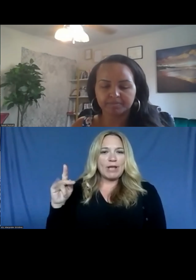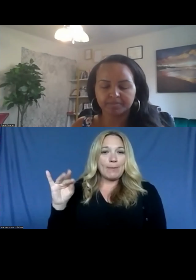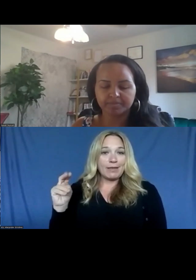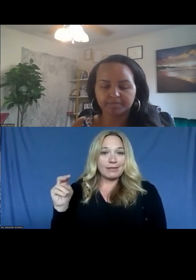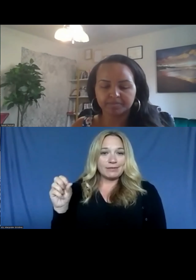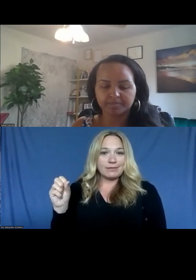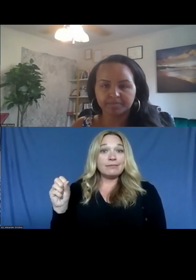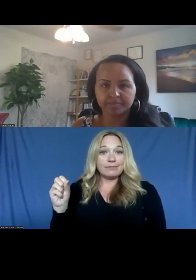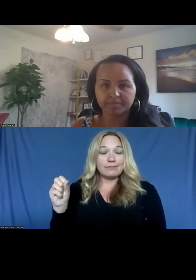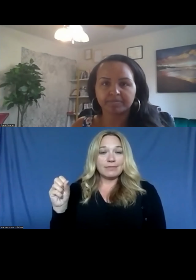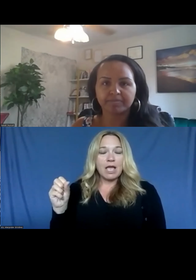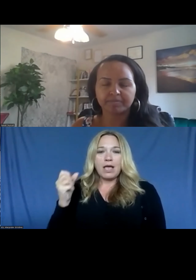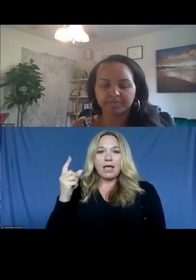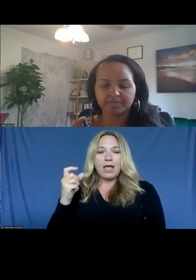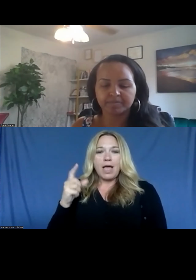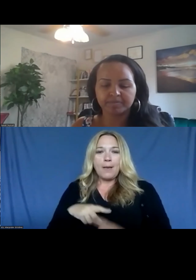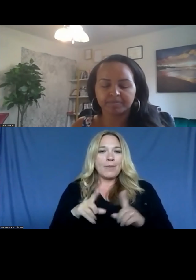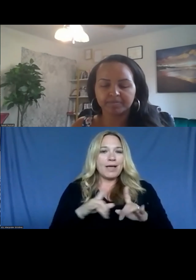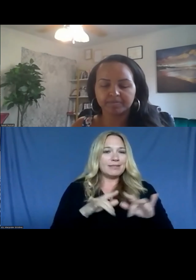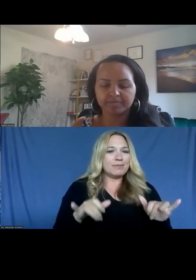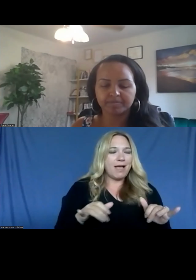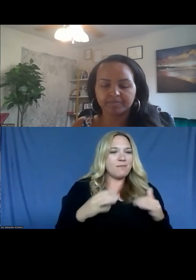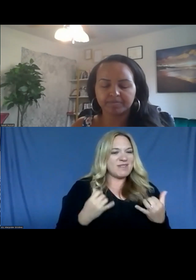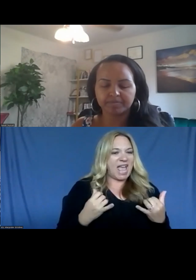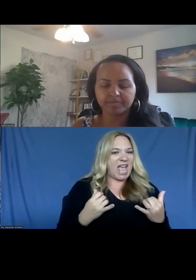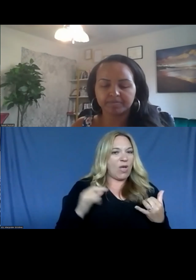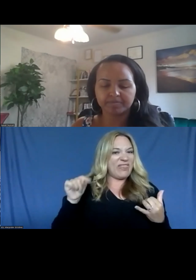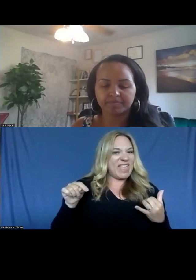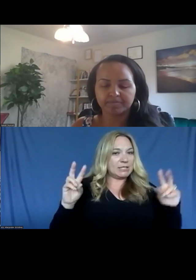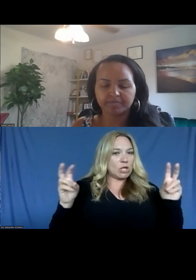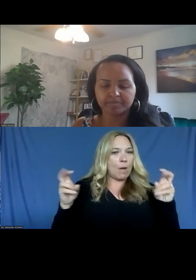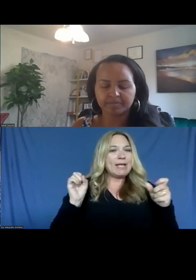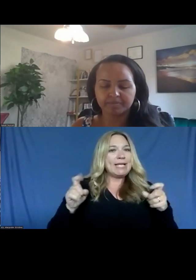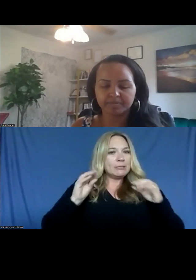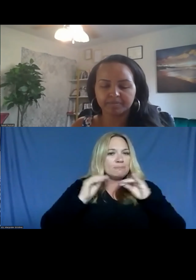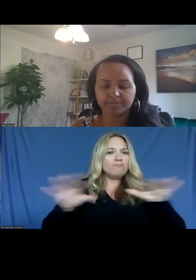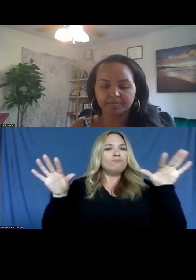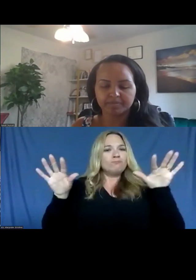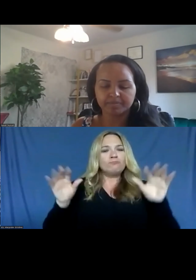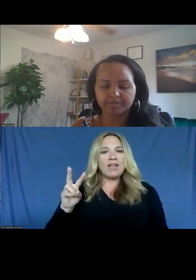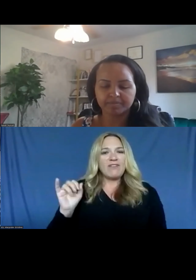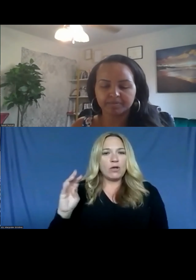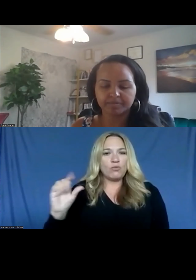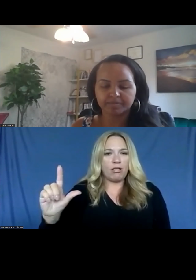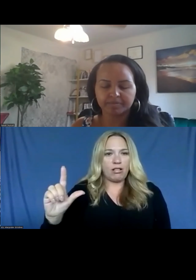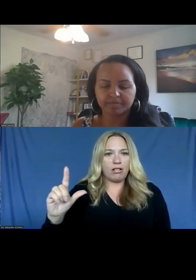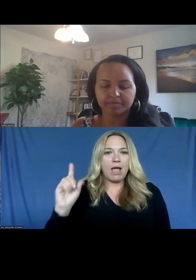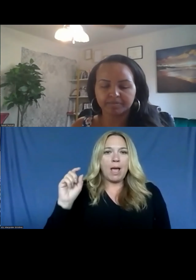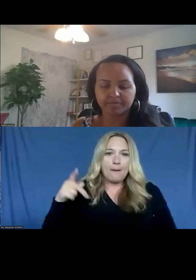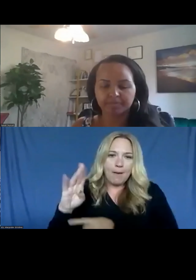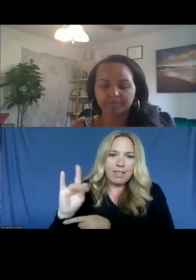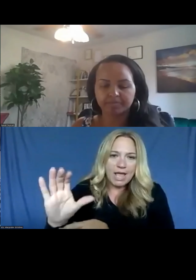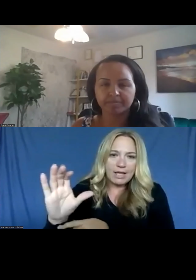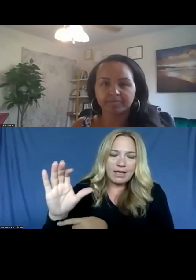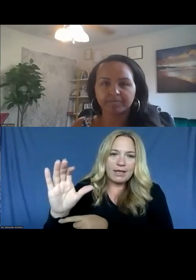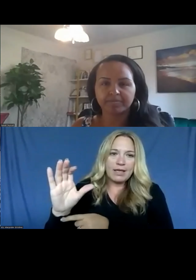needs to go public. This needs to go viral. This needs to, and we need somebody who can help us with that messaging, because is it going to